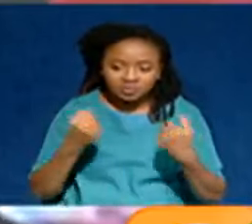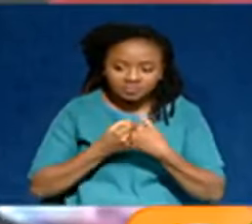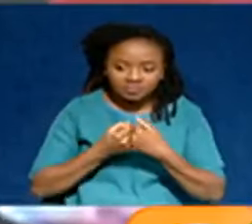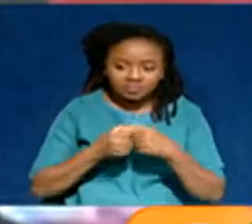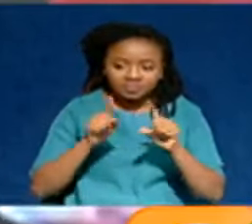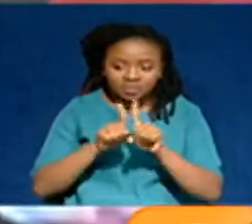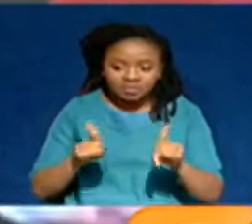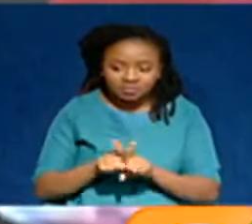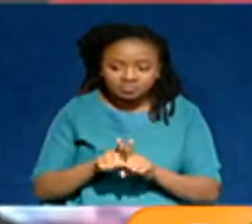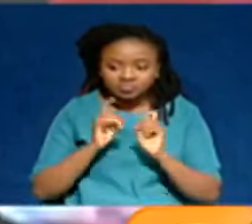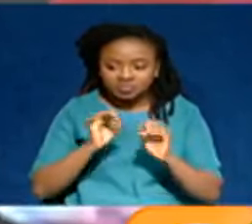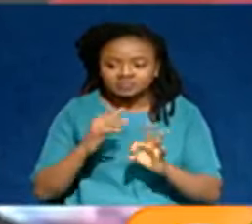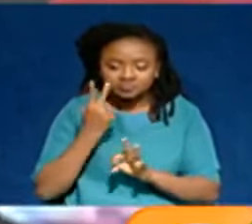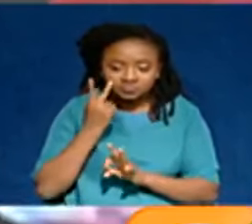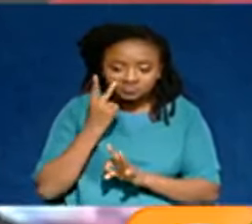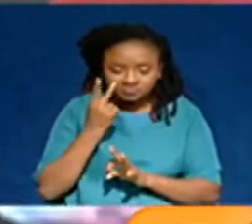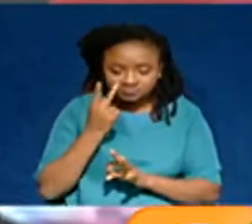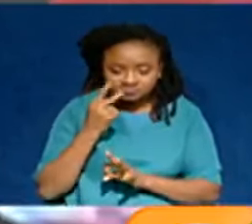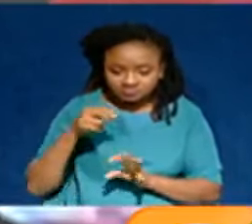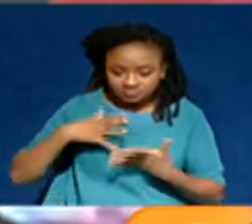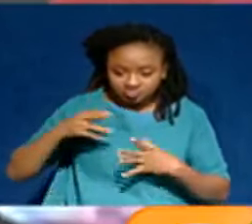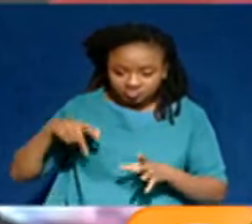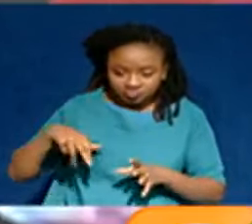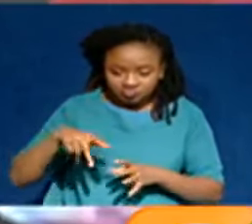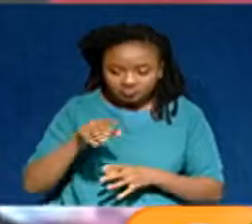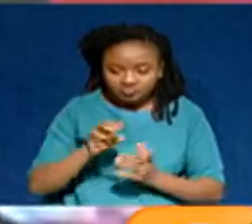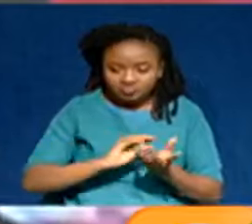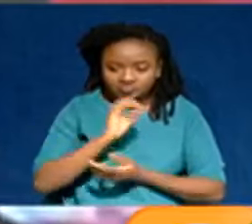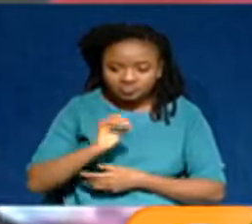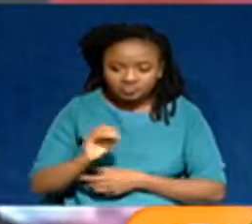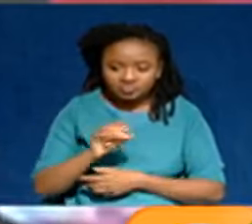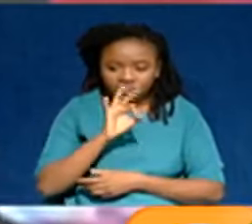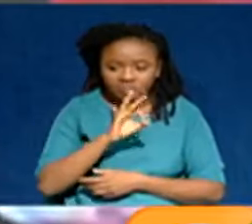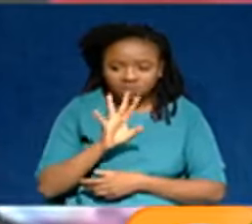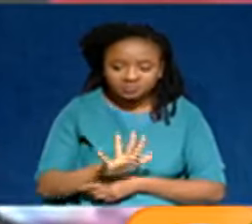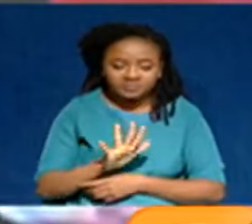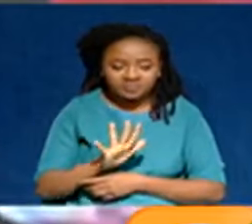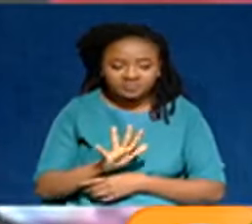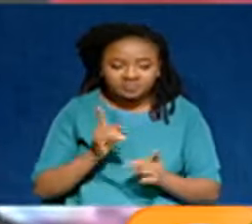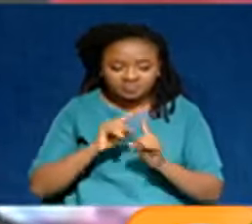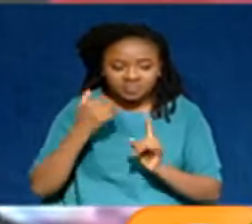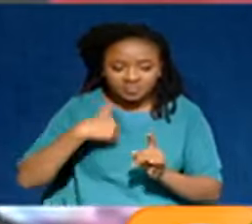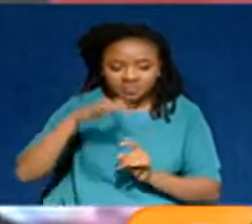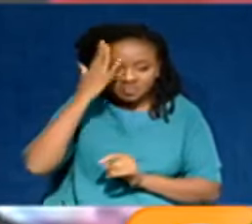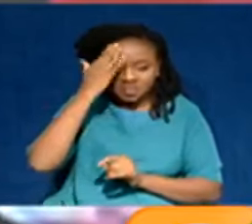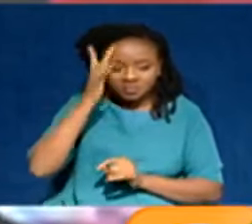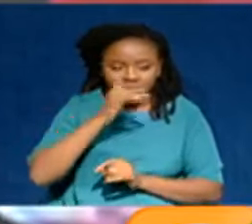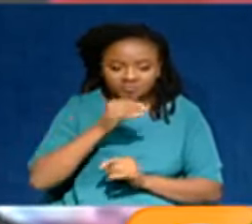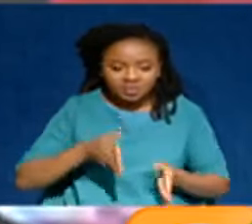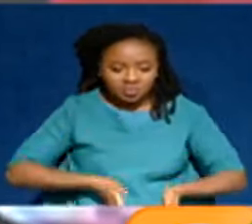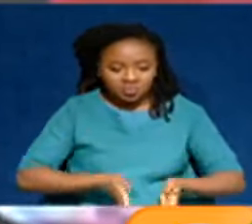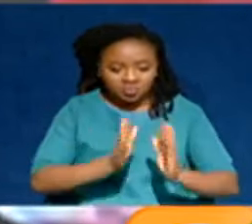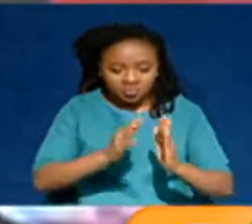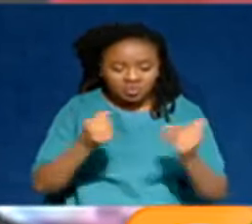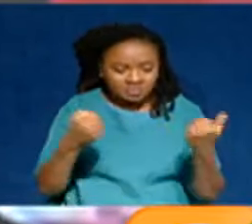if you see pedestrians at 35%, I know that the highway accidents are